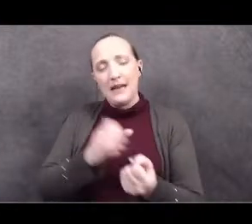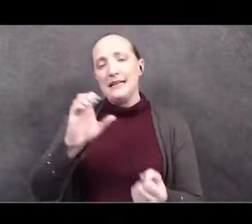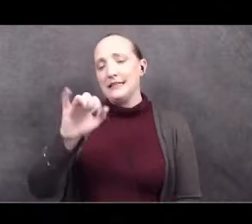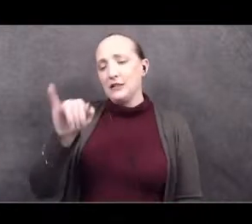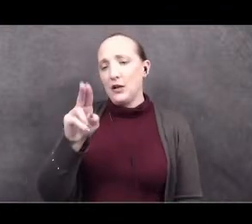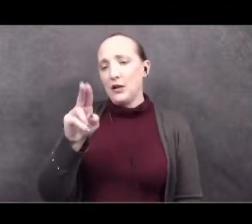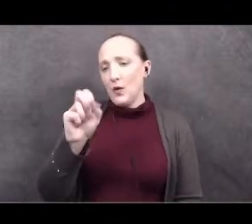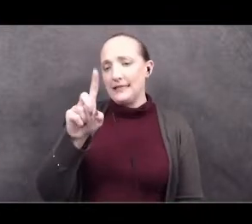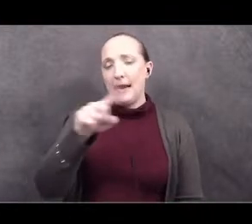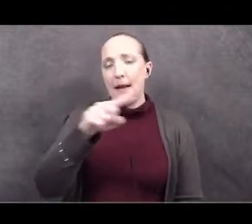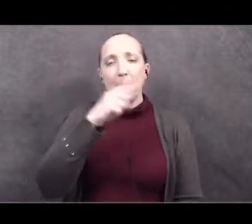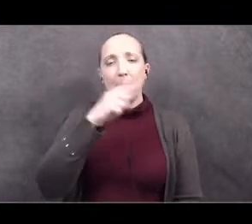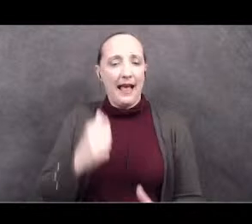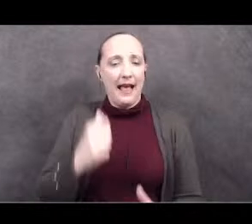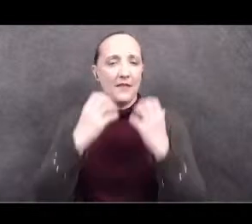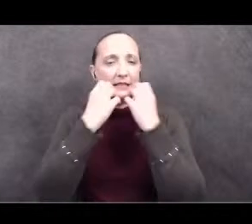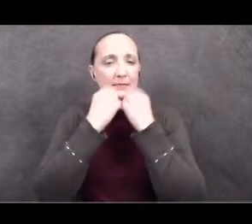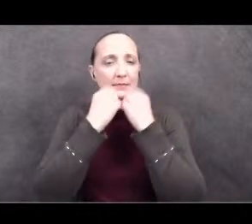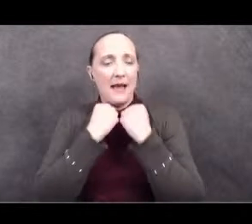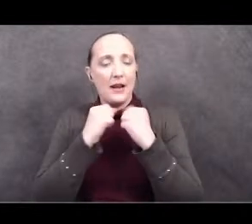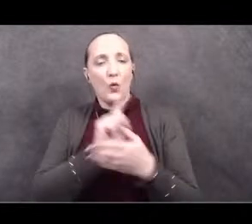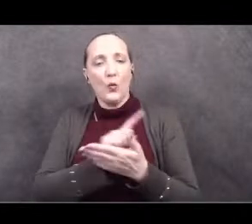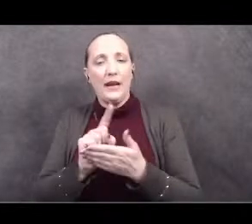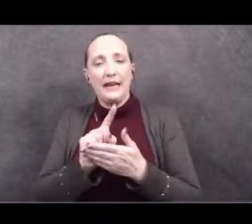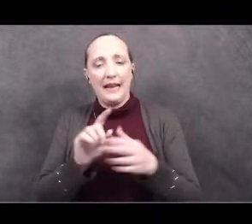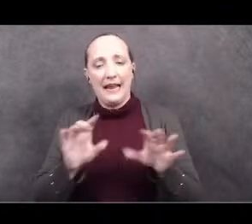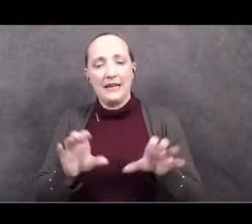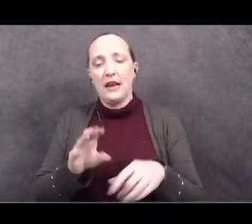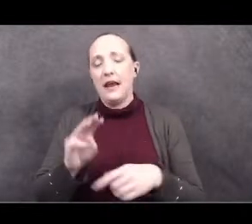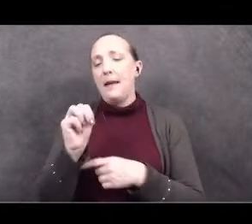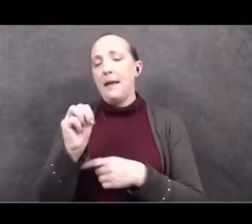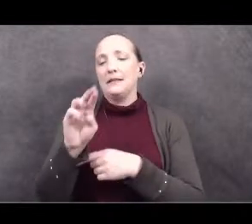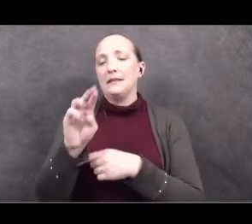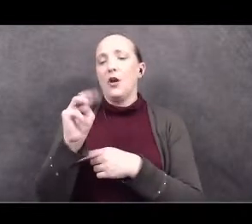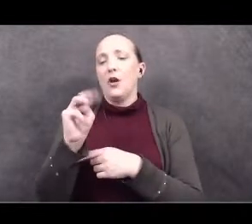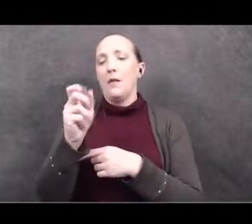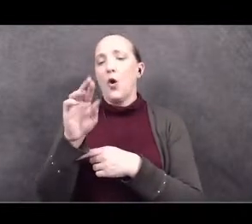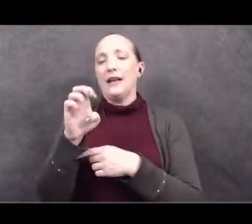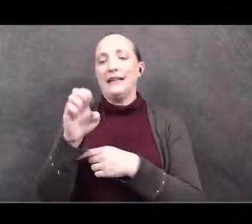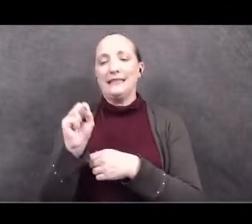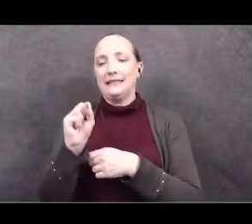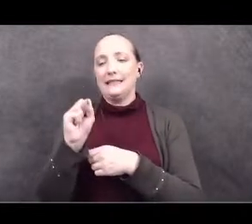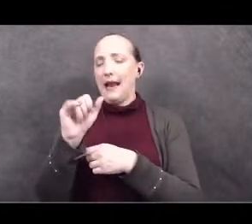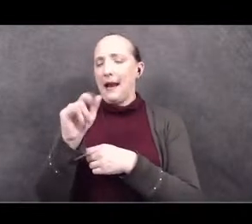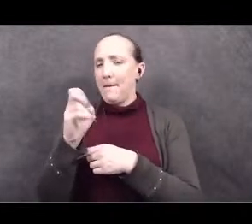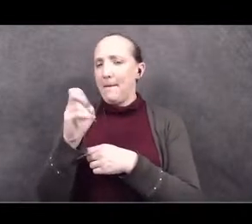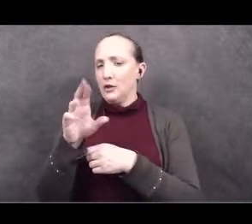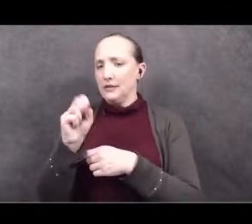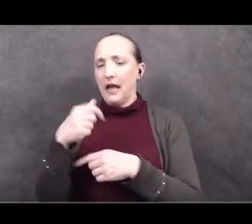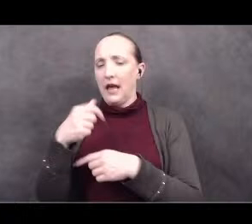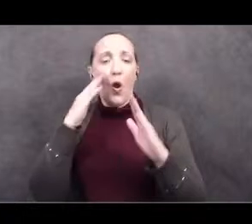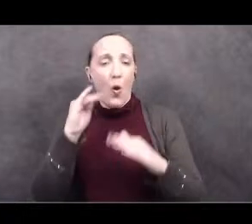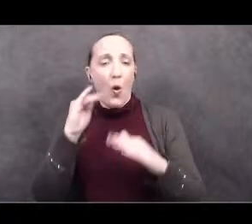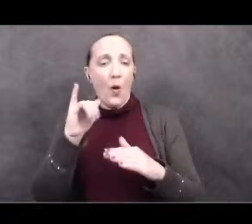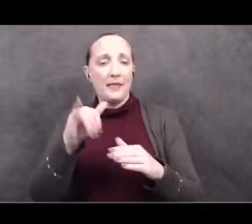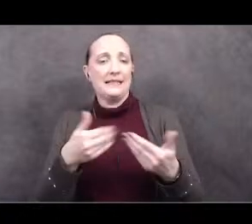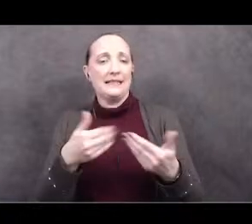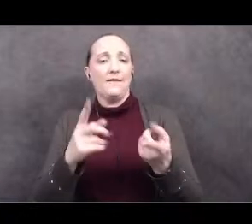initiative Mr Maurice cyers I hope this message is received for the proper means for public delivery to public